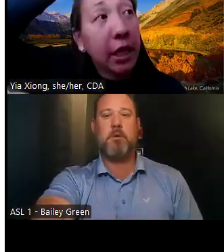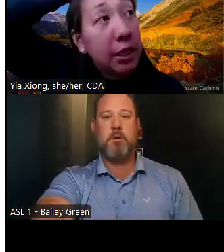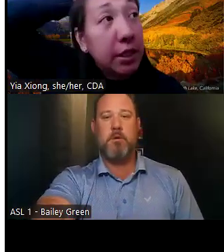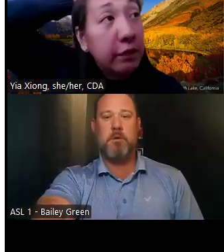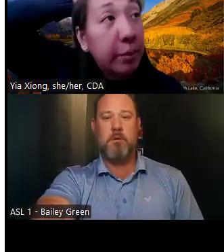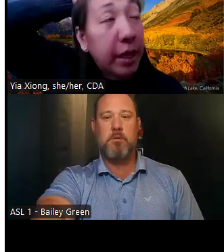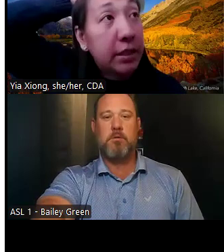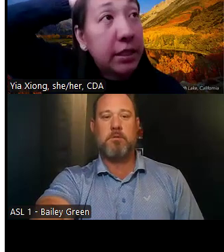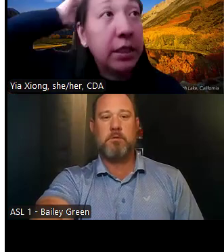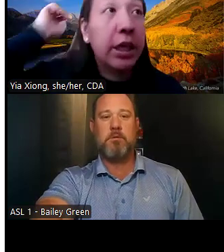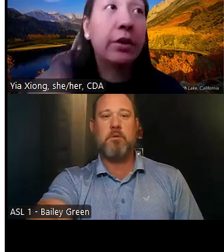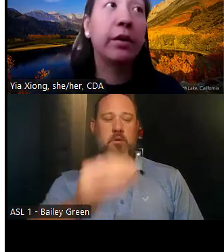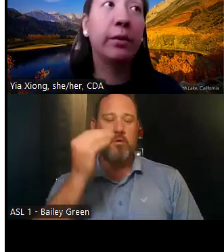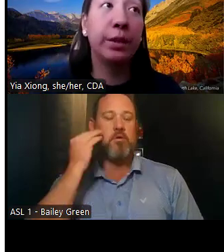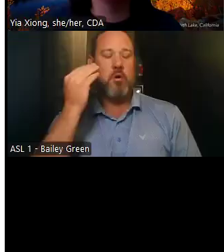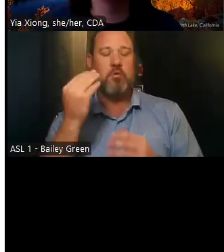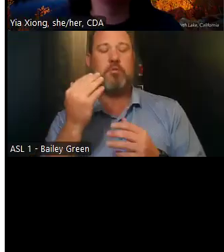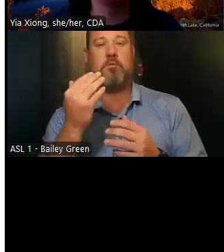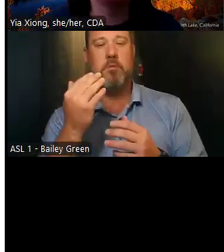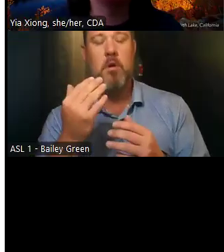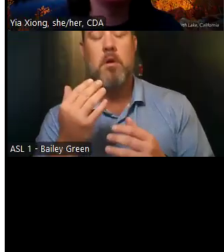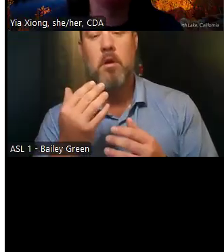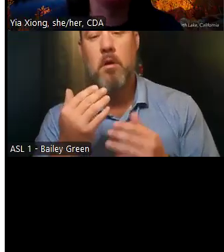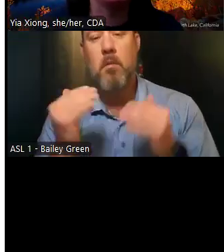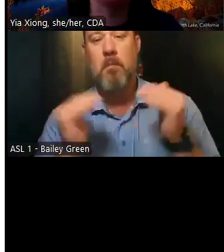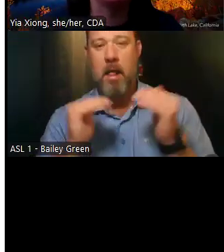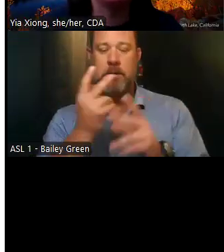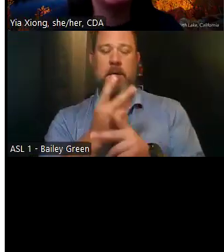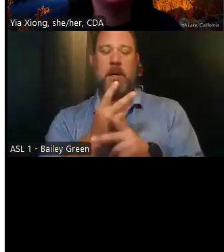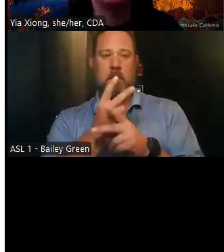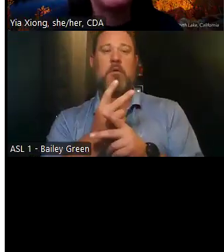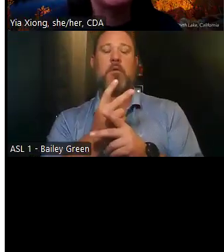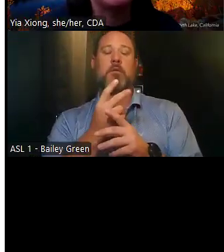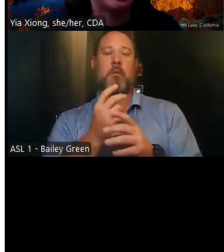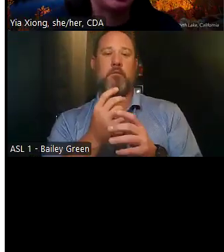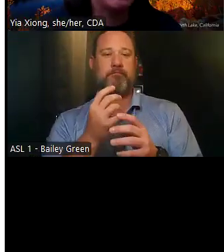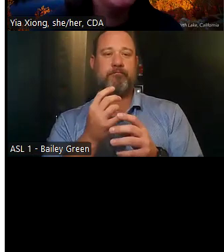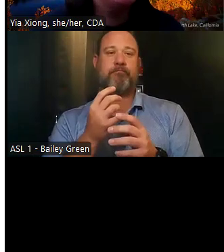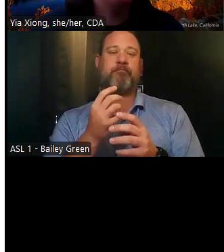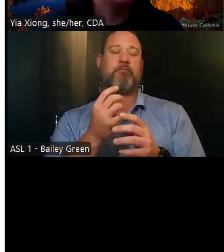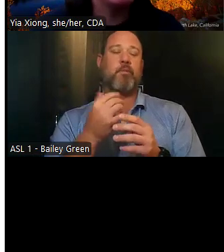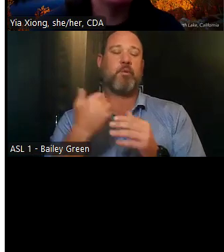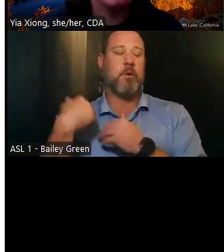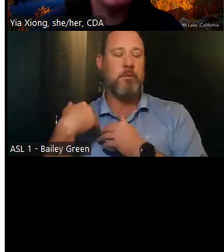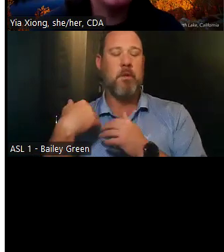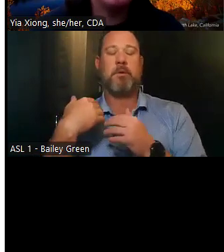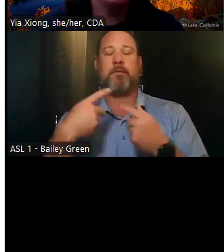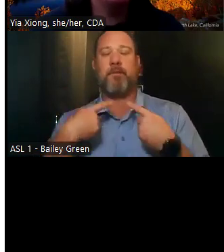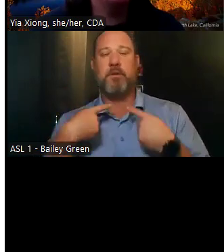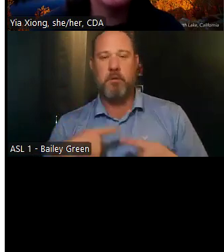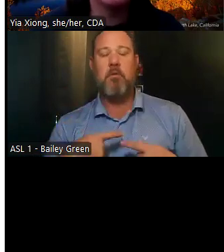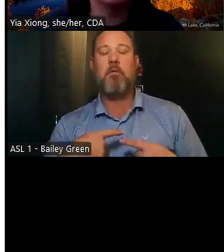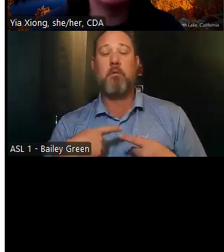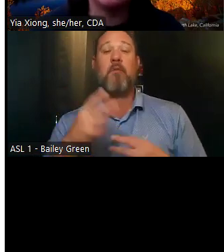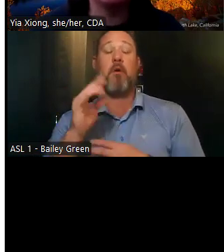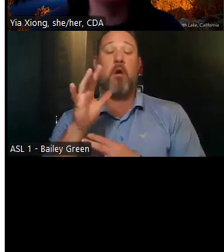firsthand the challenges of balancing care responsibilities with the emotional and physical demands of aging. We also have Carlos,